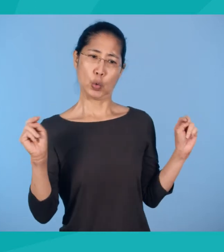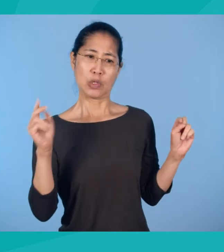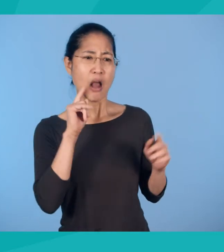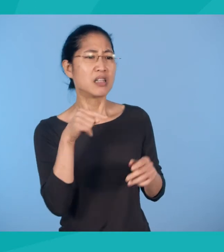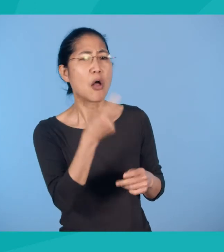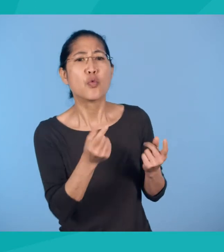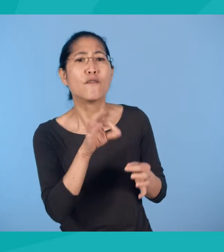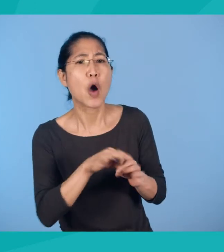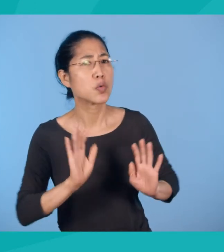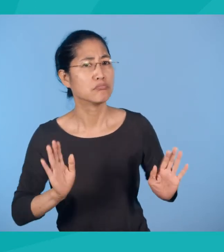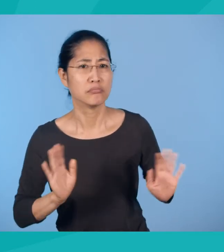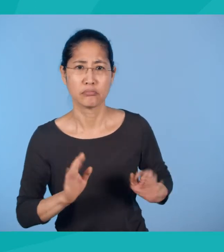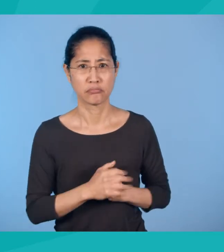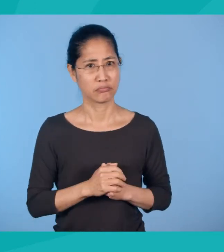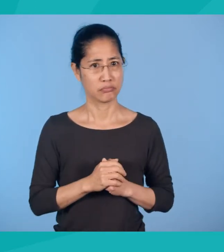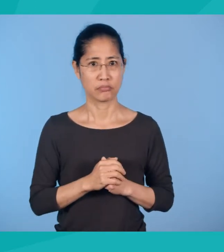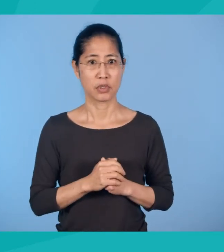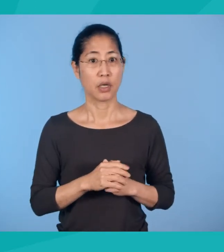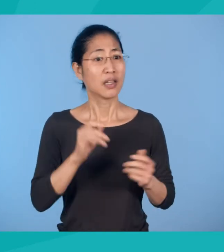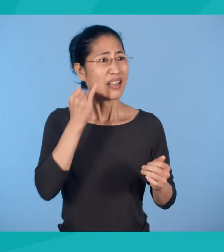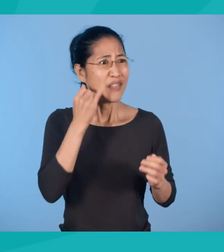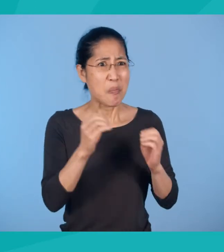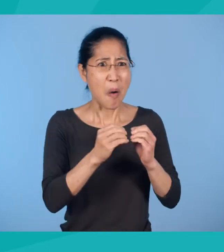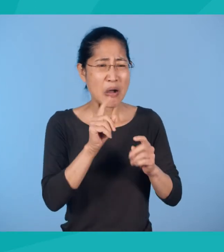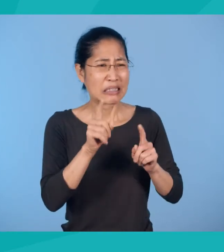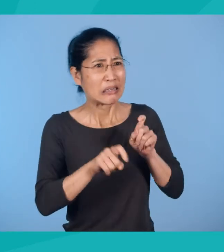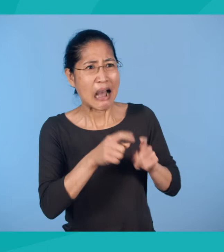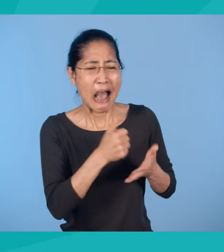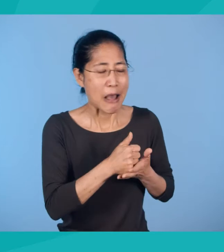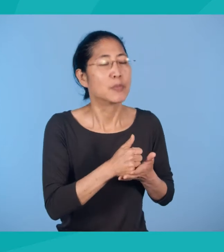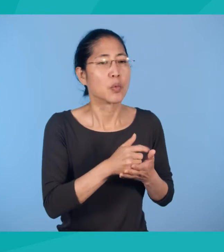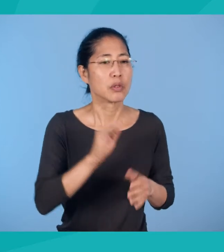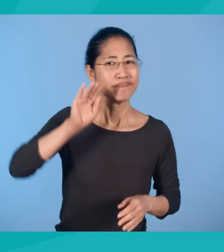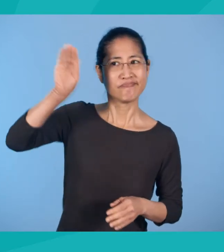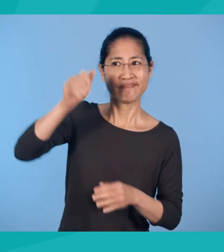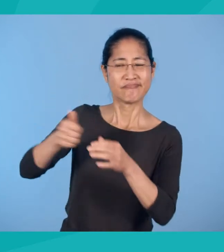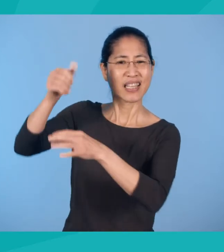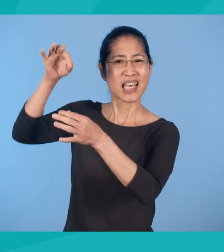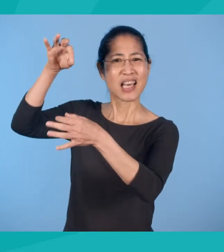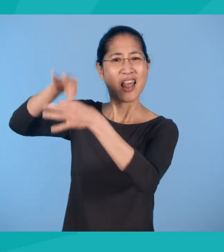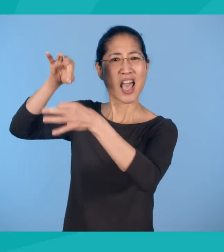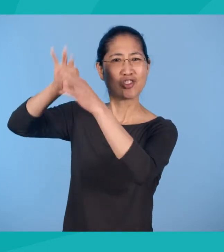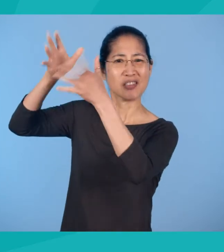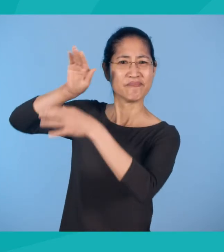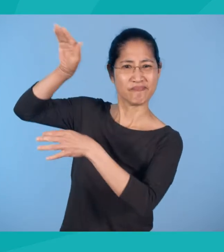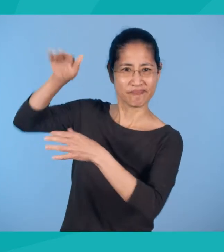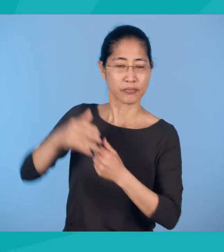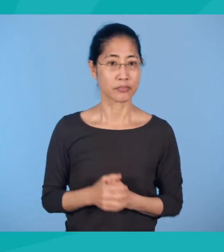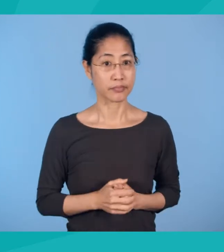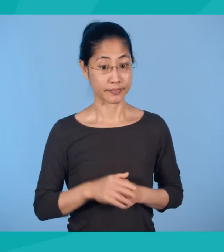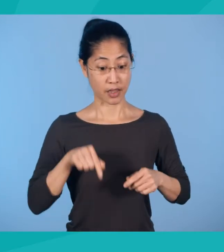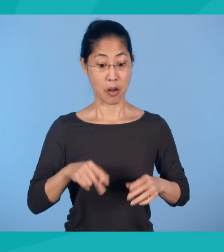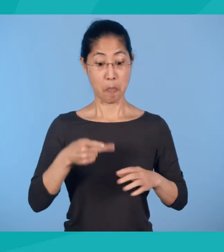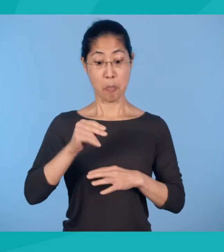assistance. While inside the polls, and within 75 feet of all polling locations, voters are protected from